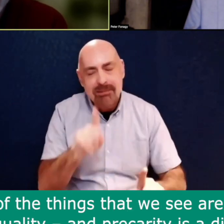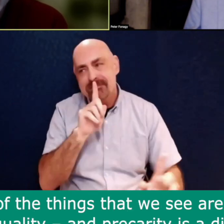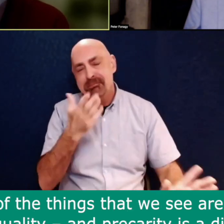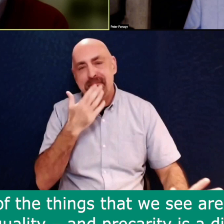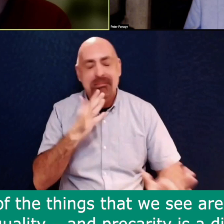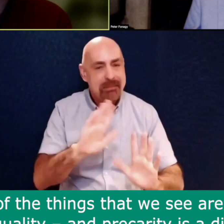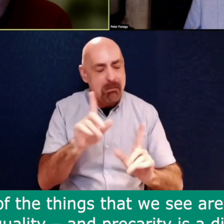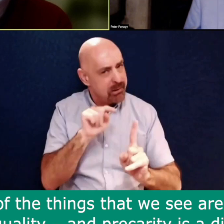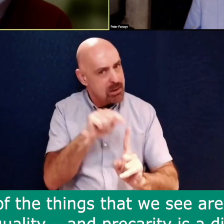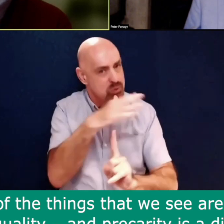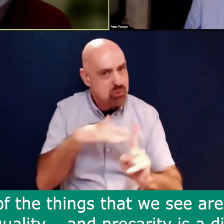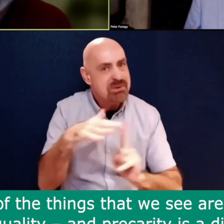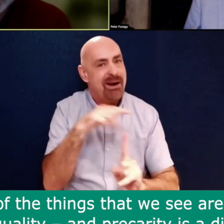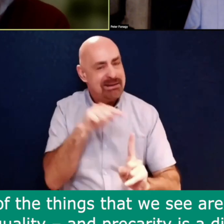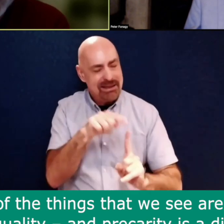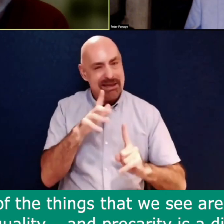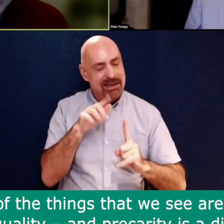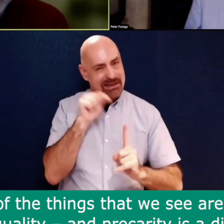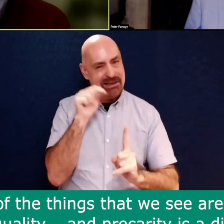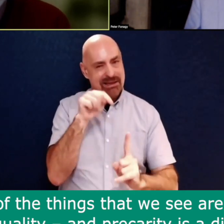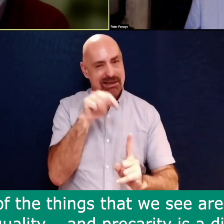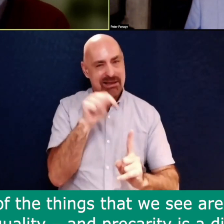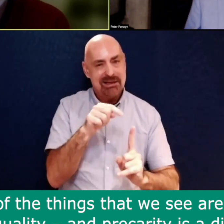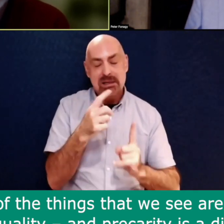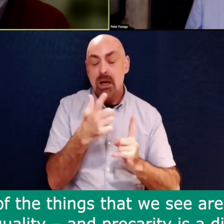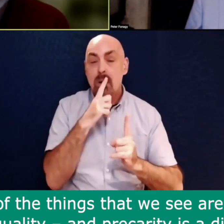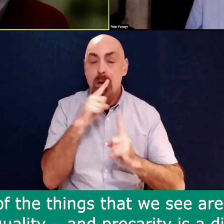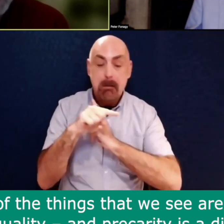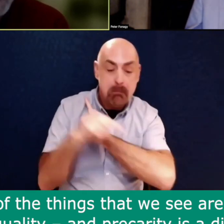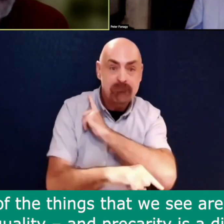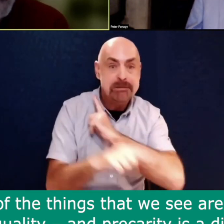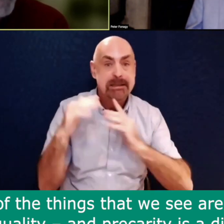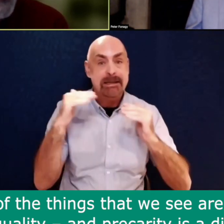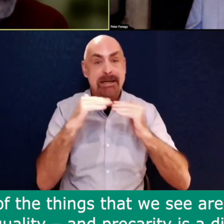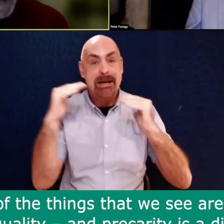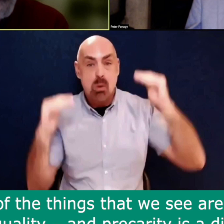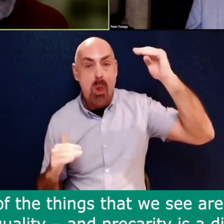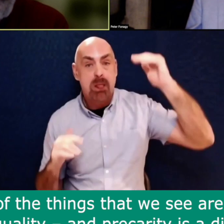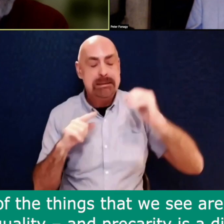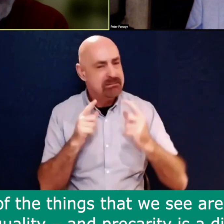underpinning a lot of the things that we see are going to be things like poverty, inequality, and